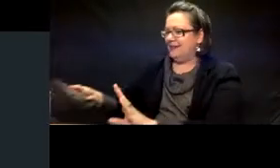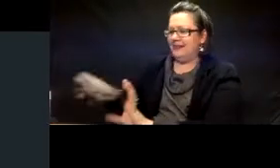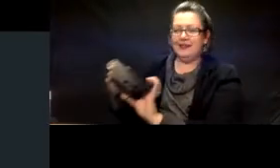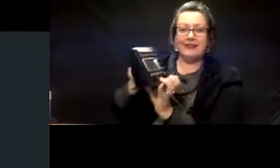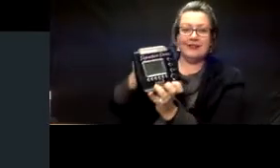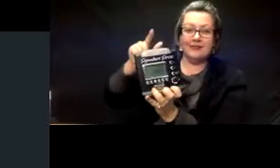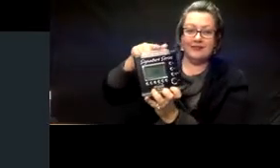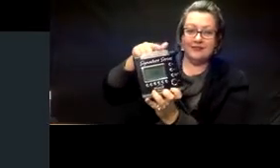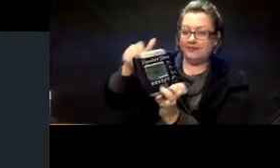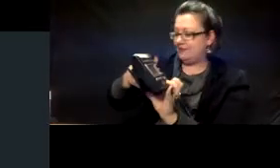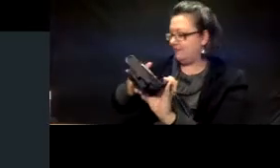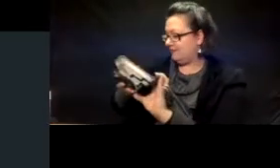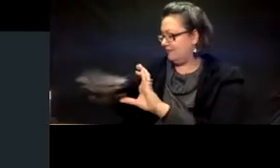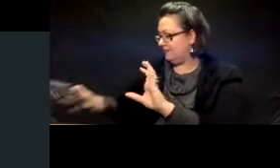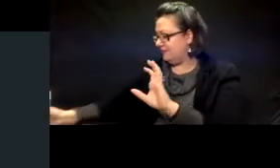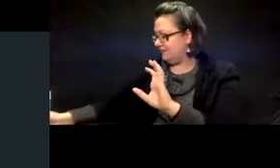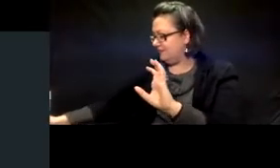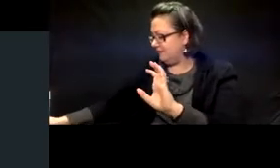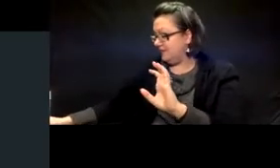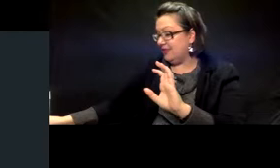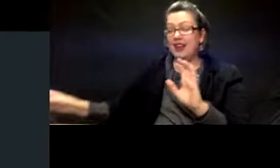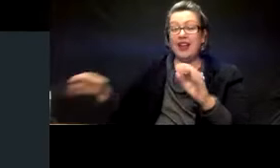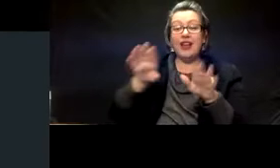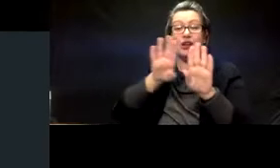connect to the device I did you here.